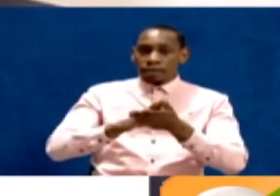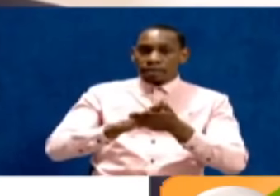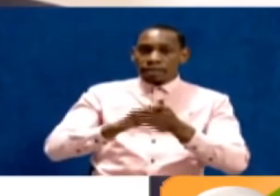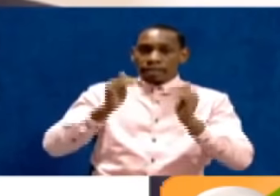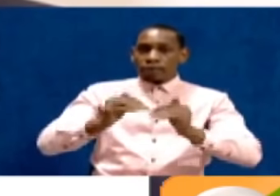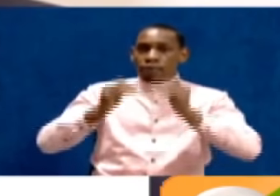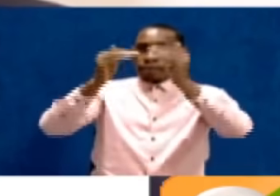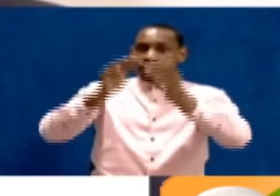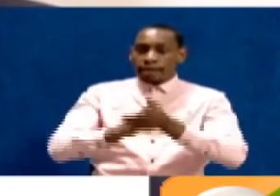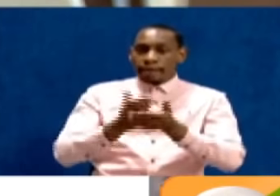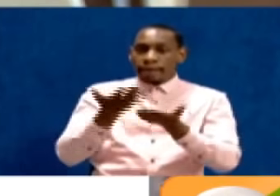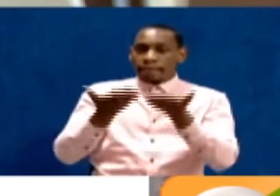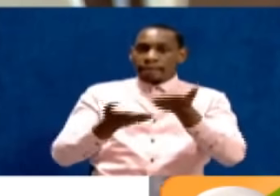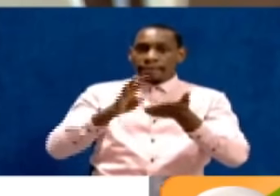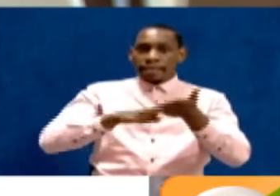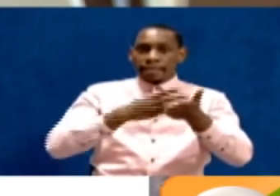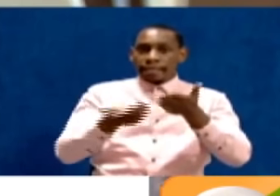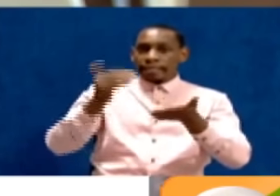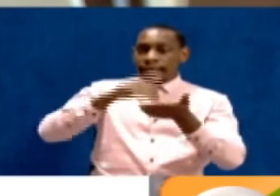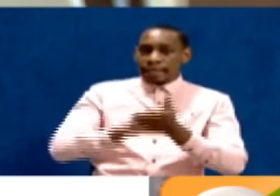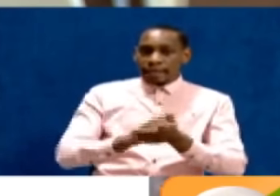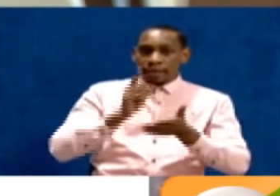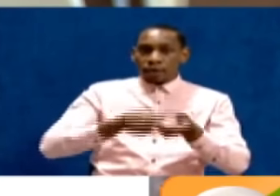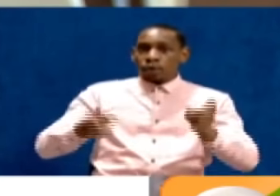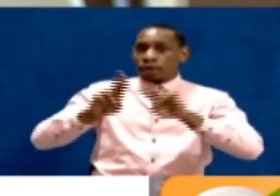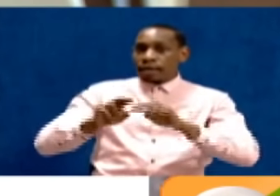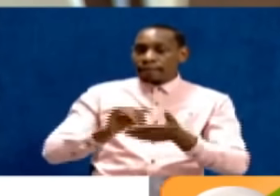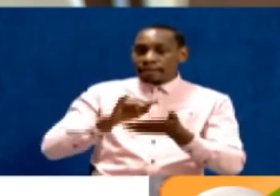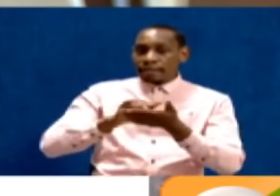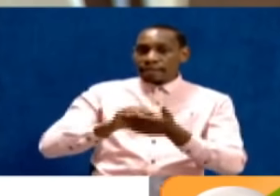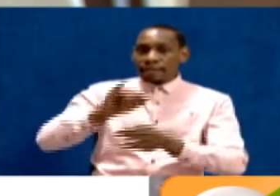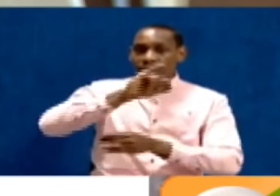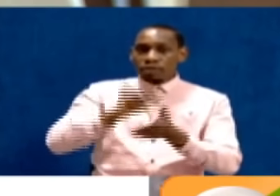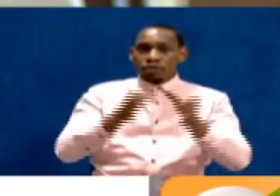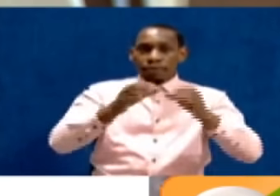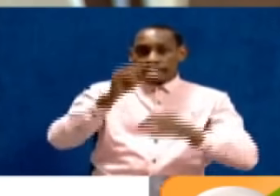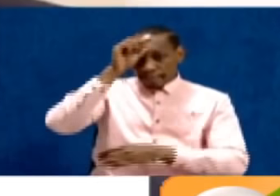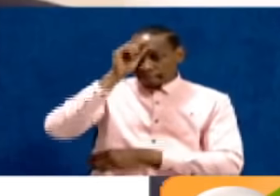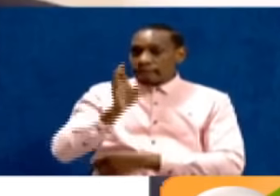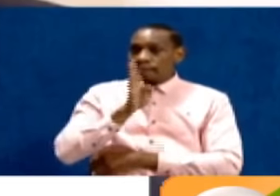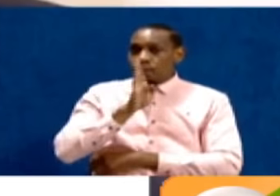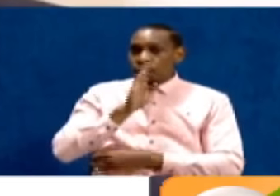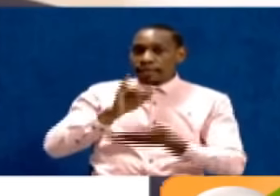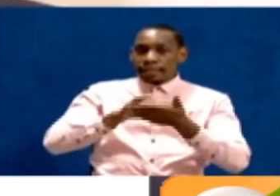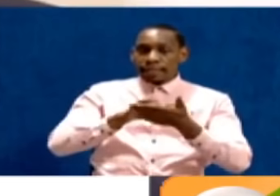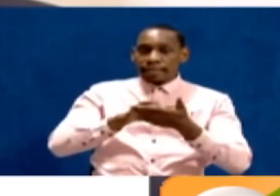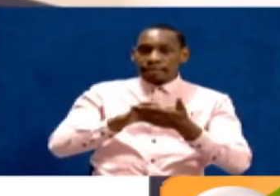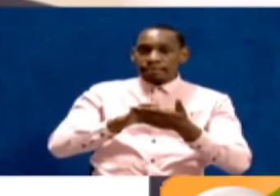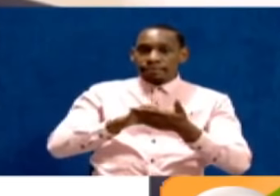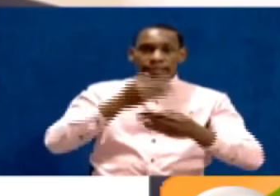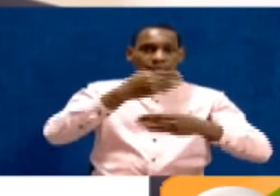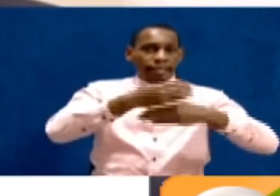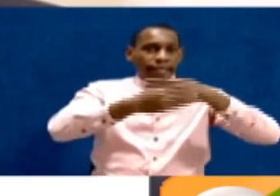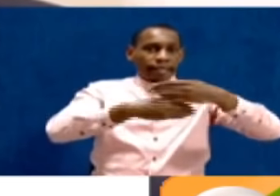rescheduled or restructured. What has happened in the Jubilee debt portfolio is that for some of these